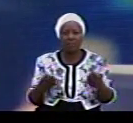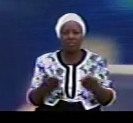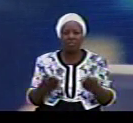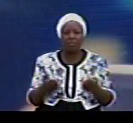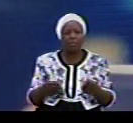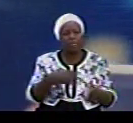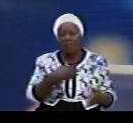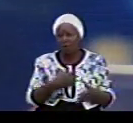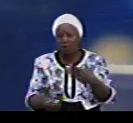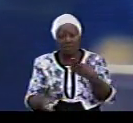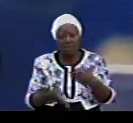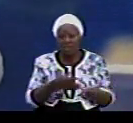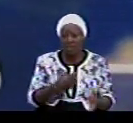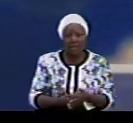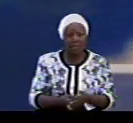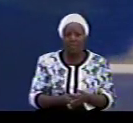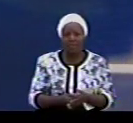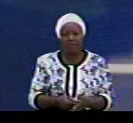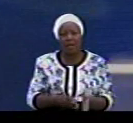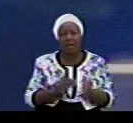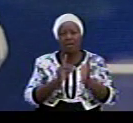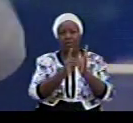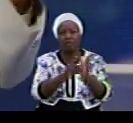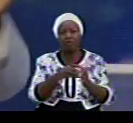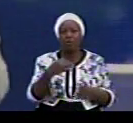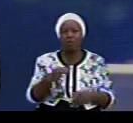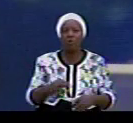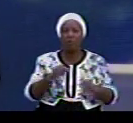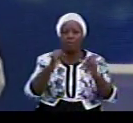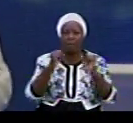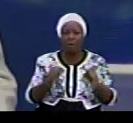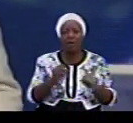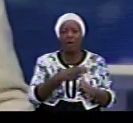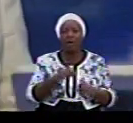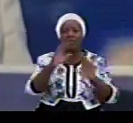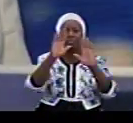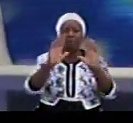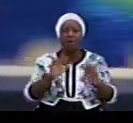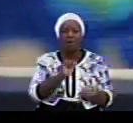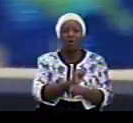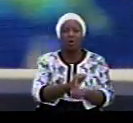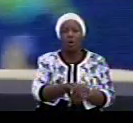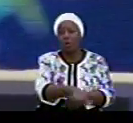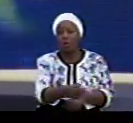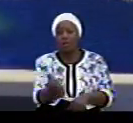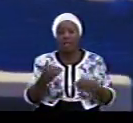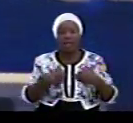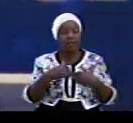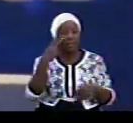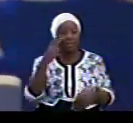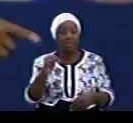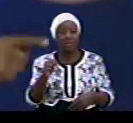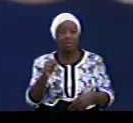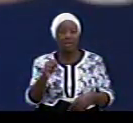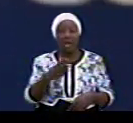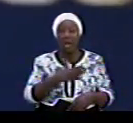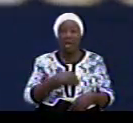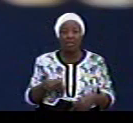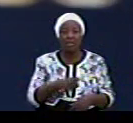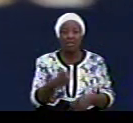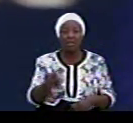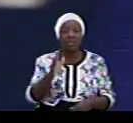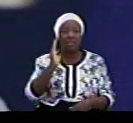whatever demonstration of power and miracle others have seen, and they testify